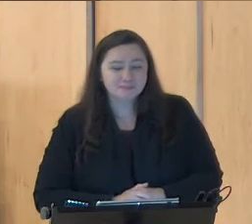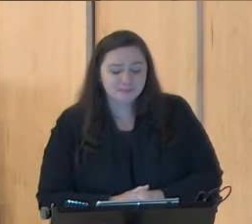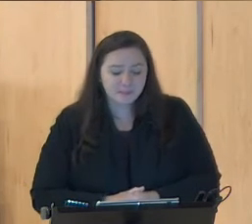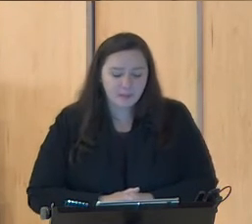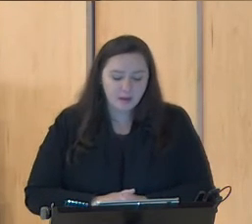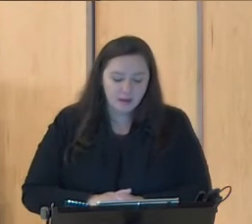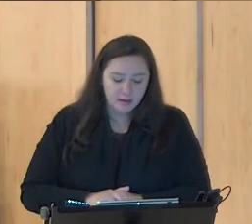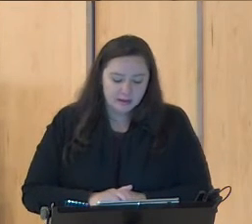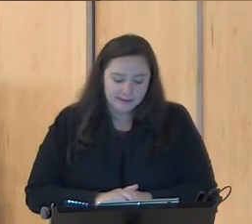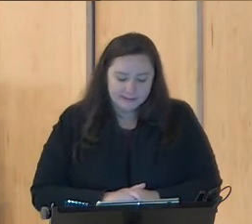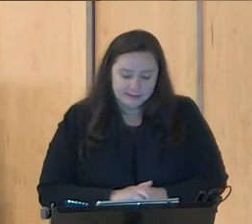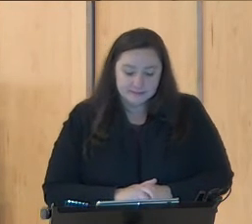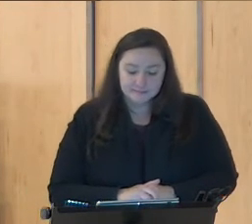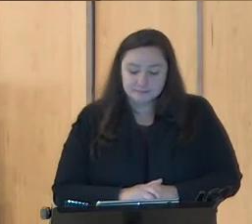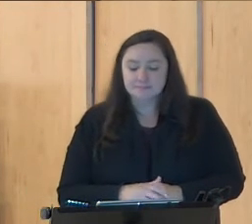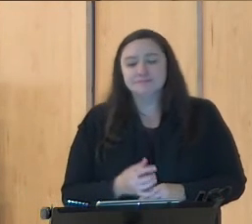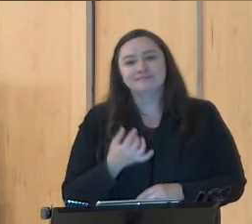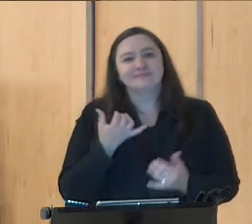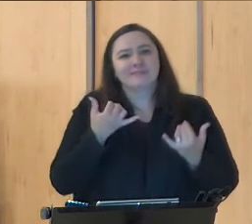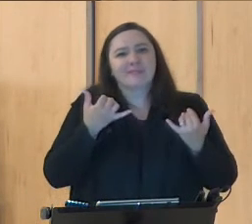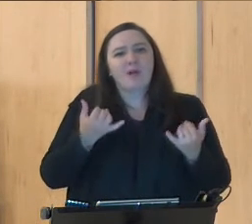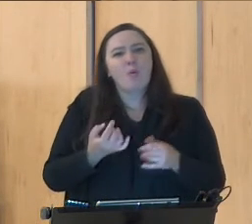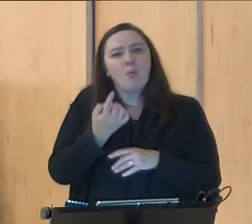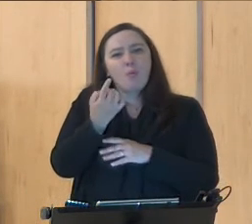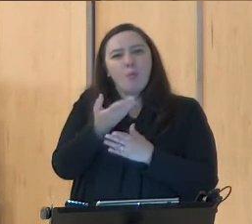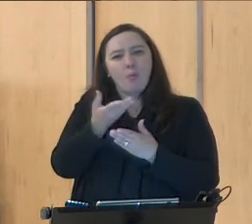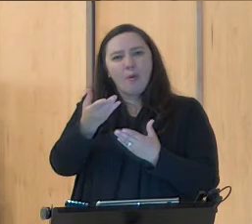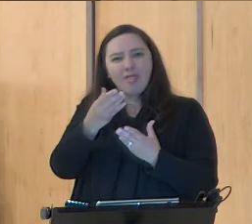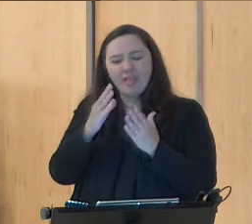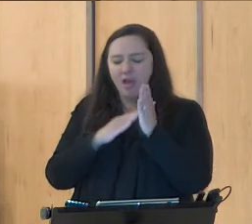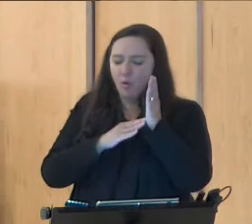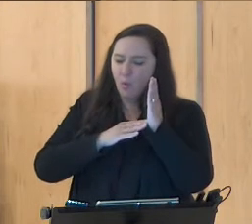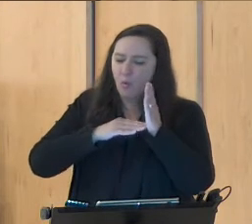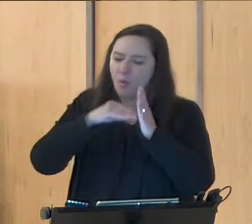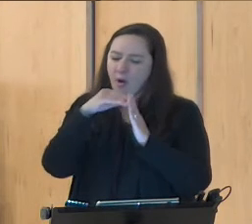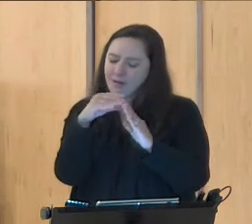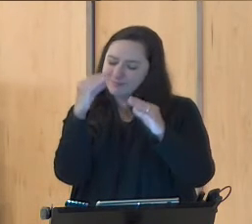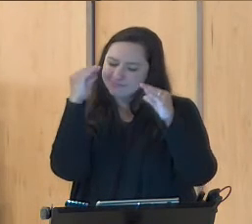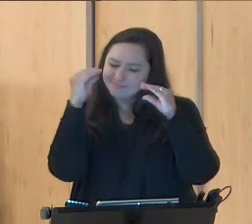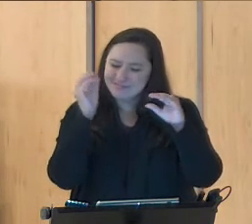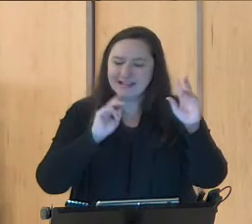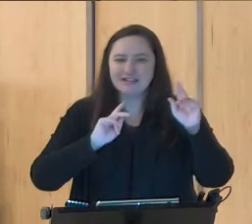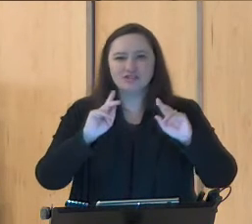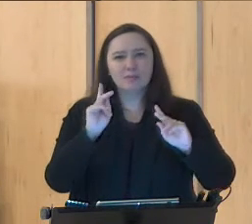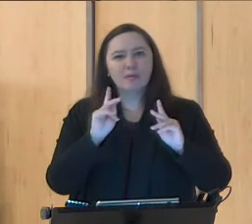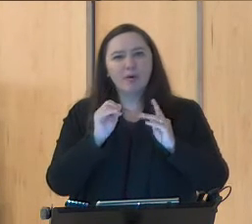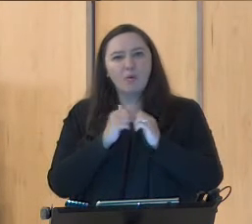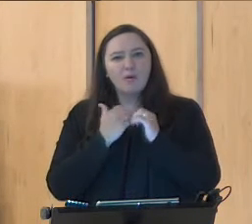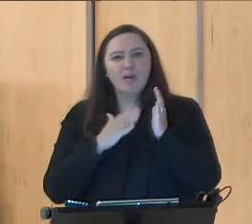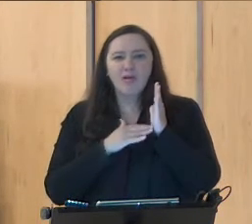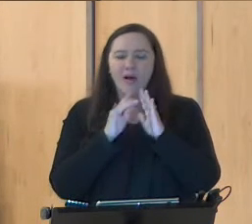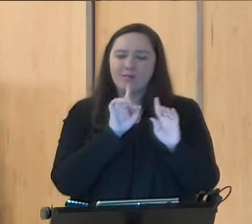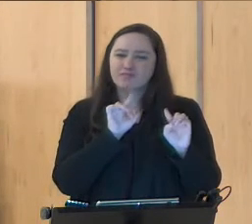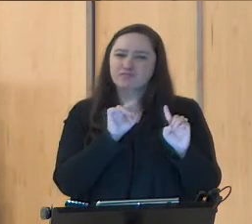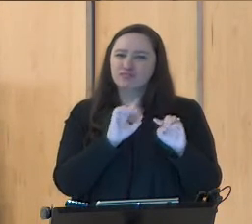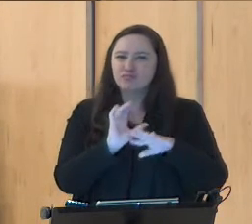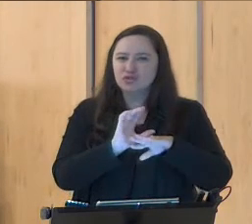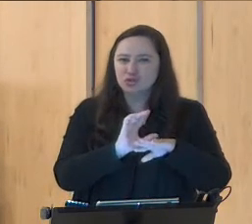Now, one of the things that I often teach people about the blessings of regular church attendance is this.